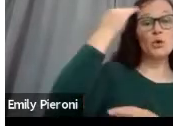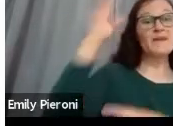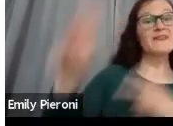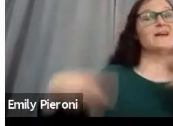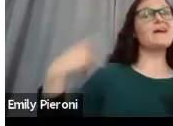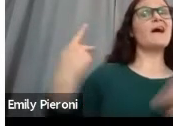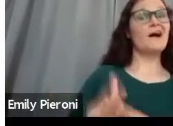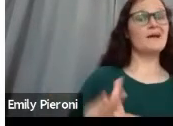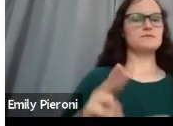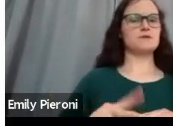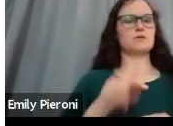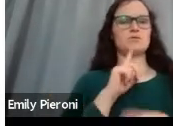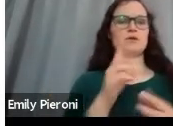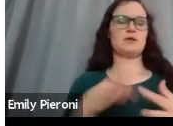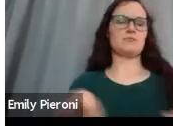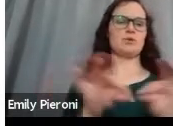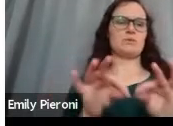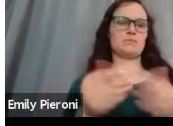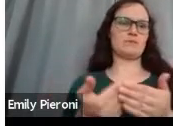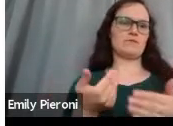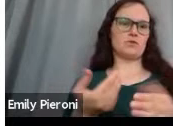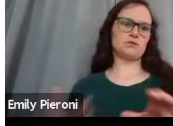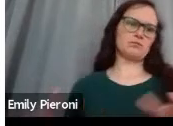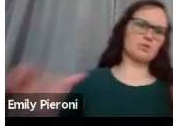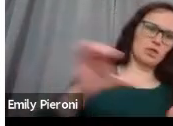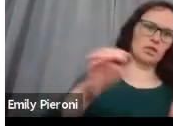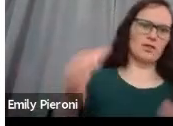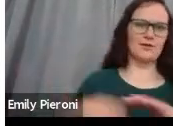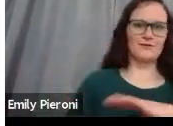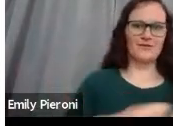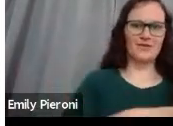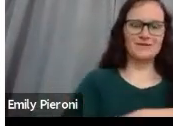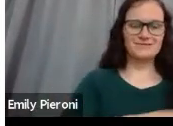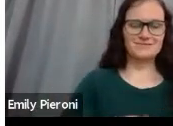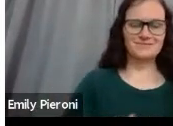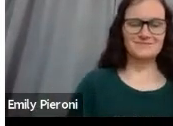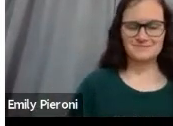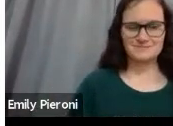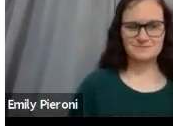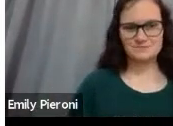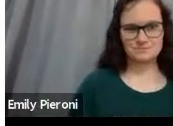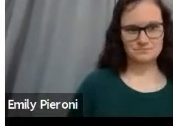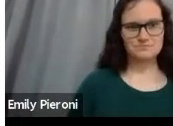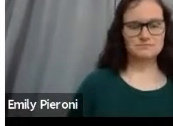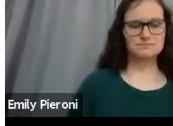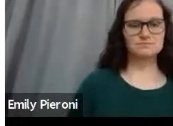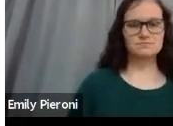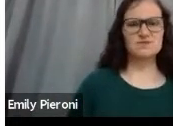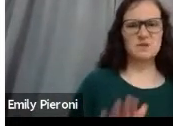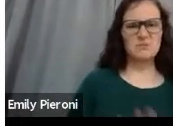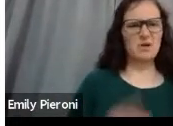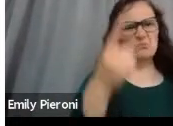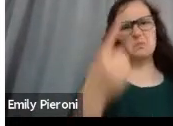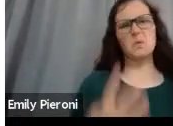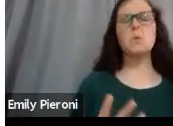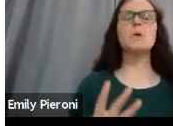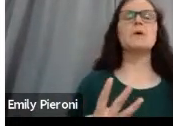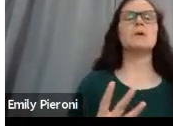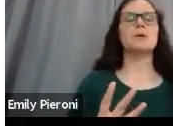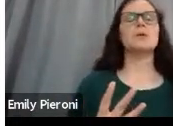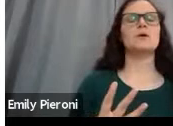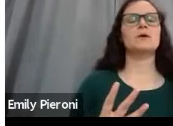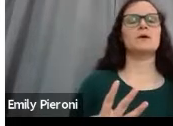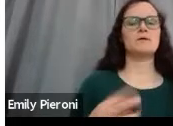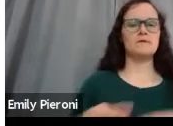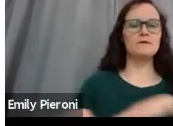them. And so today, roughly a quarter of the plots are over 100 feet tall. This is